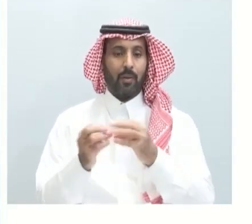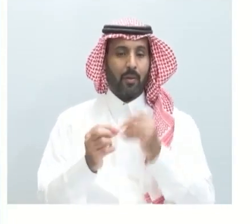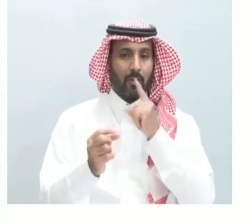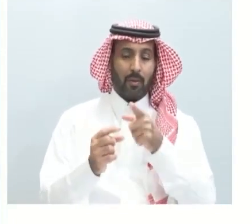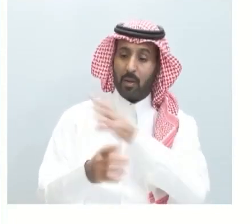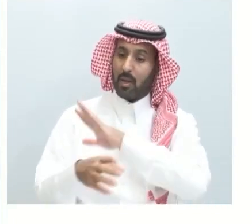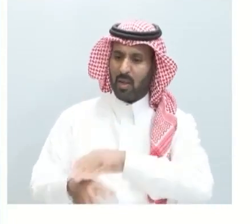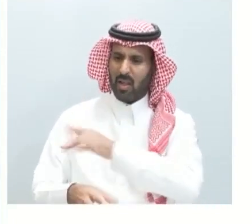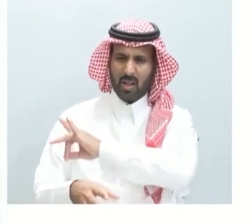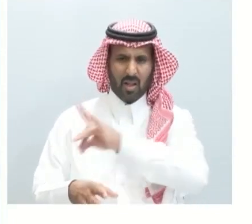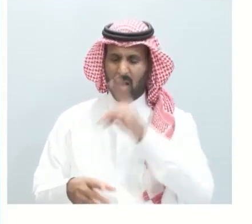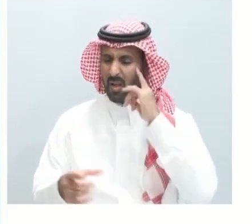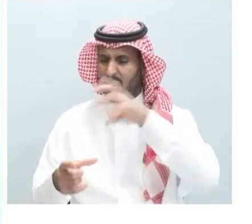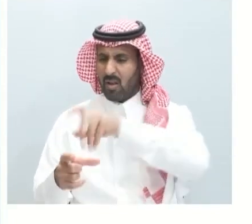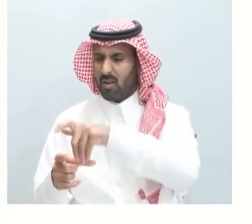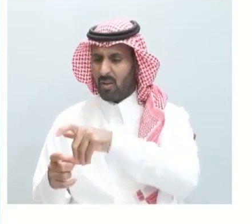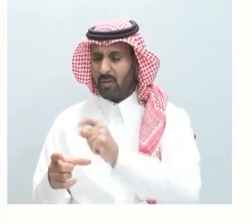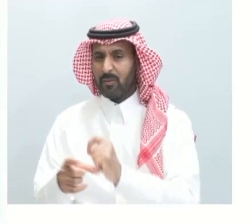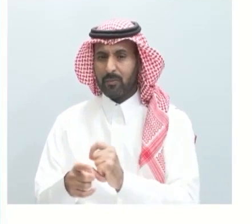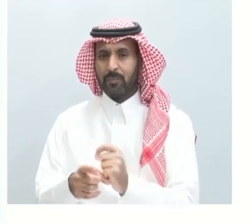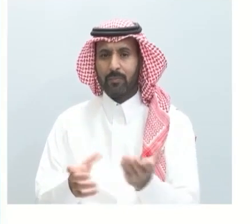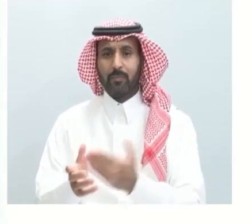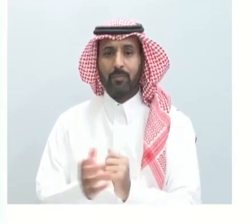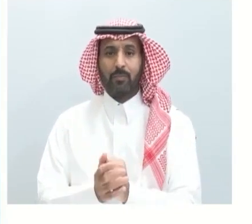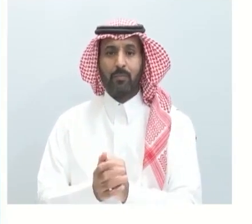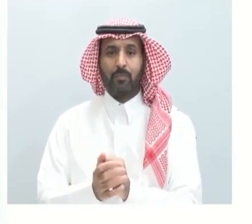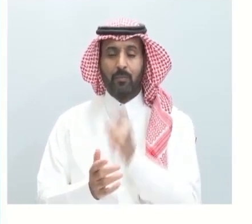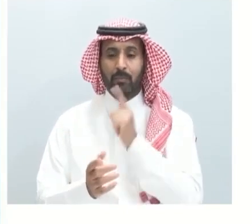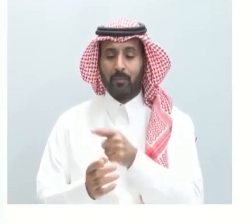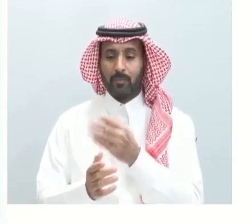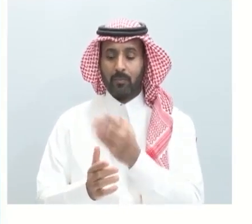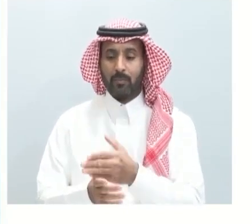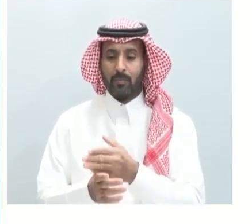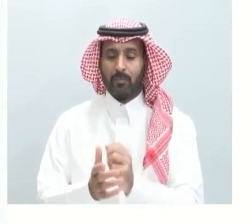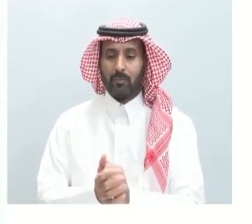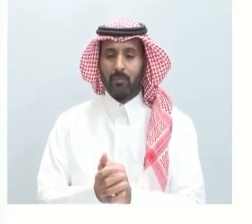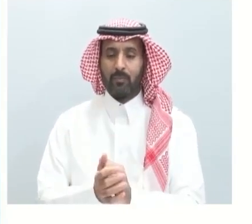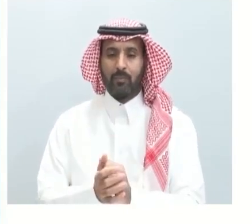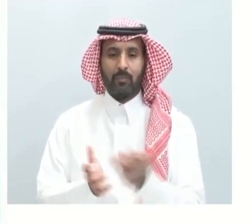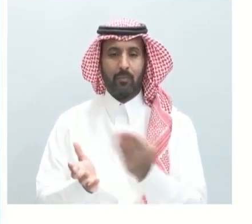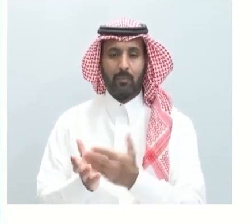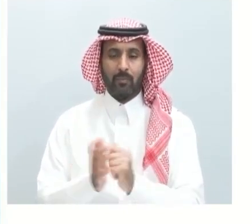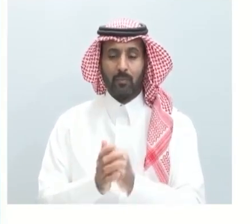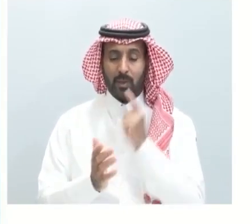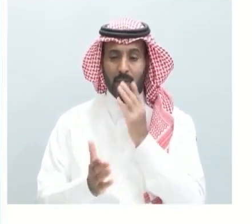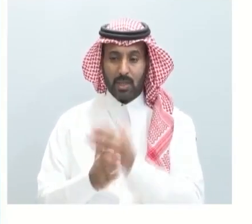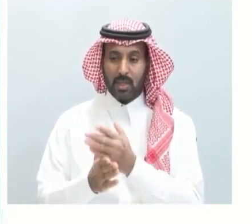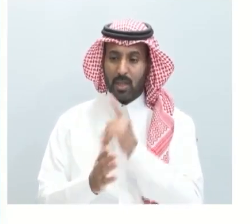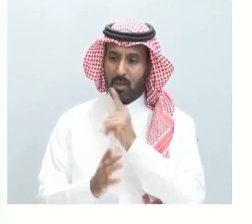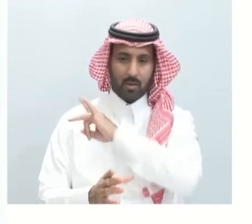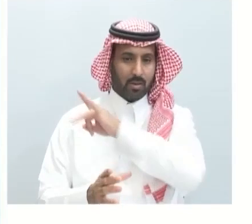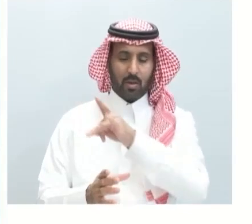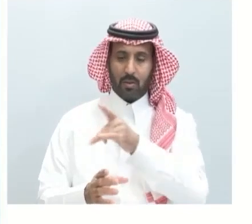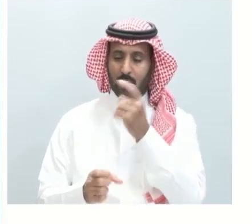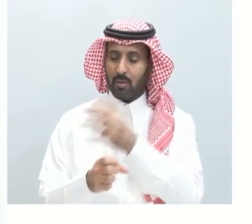he count him him in the act of doing it so he caught him red handed so cut some to to